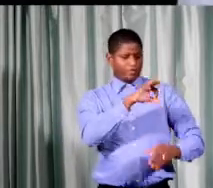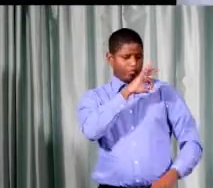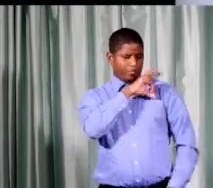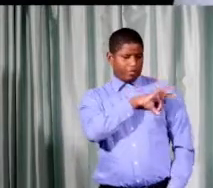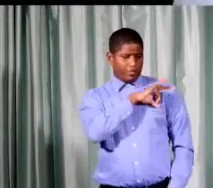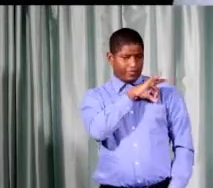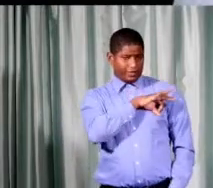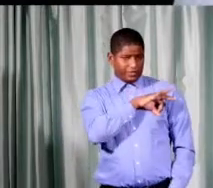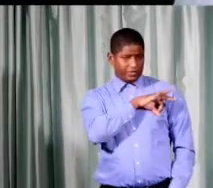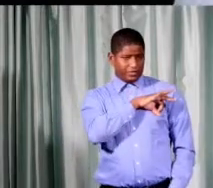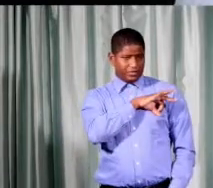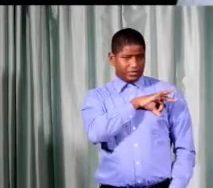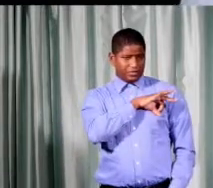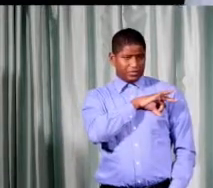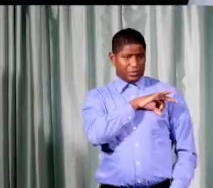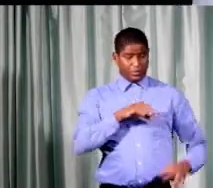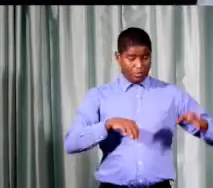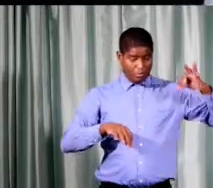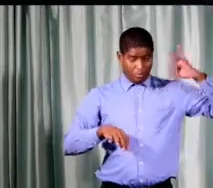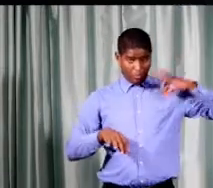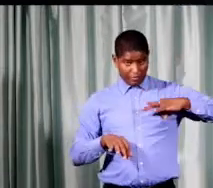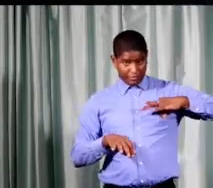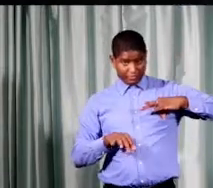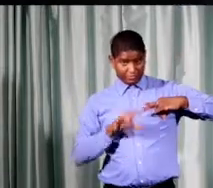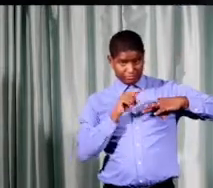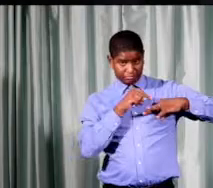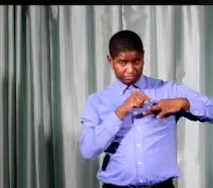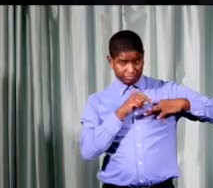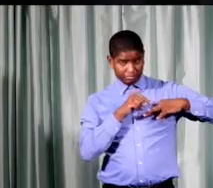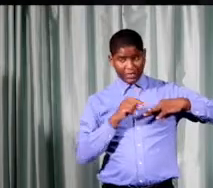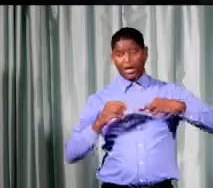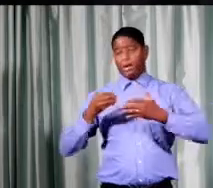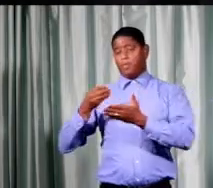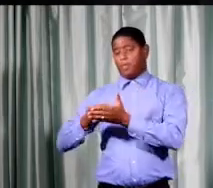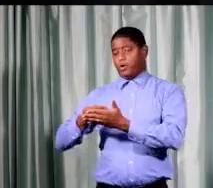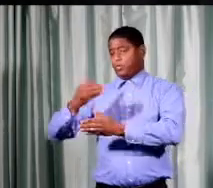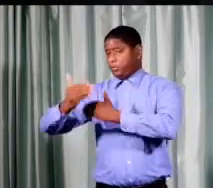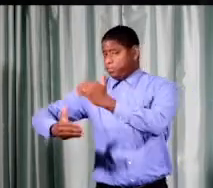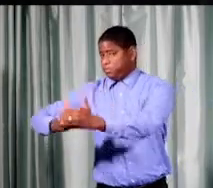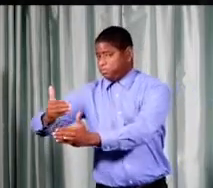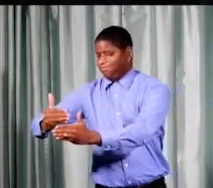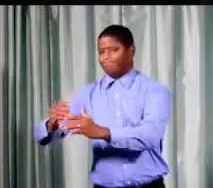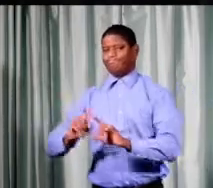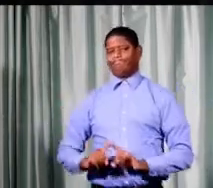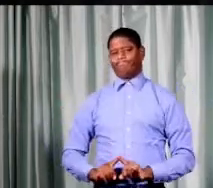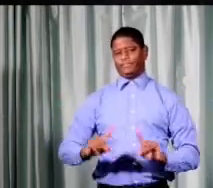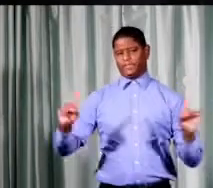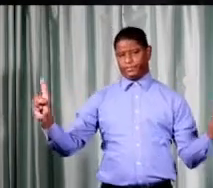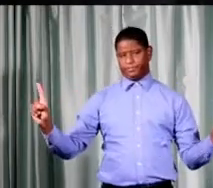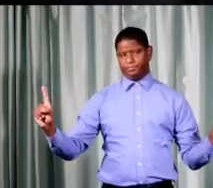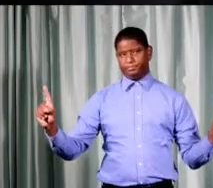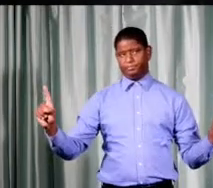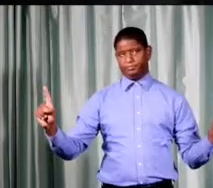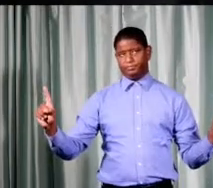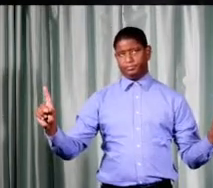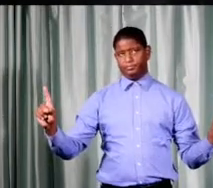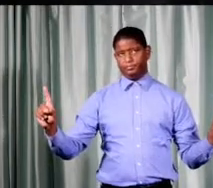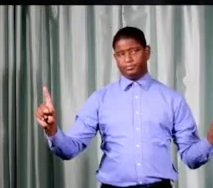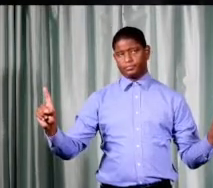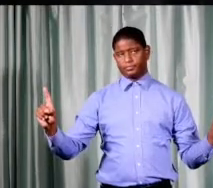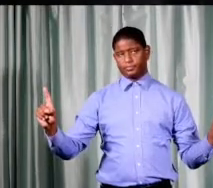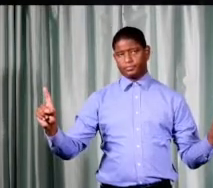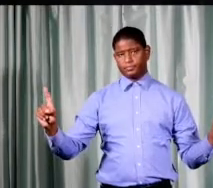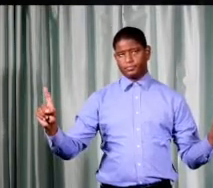two, and they are not the same. All right, so there's the first thing we